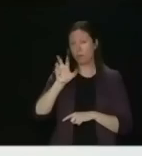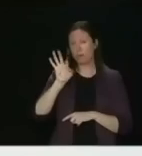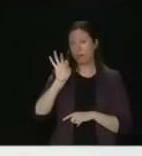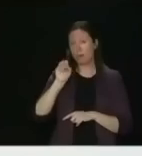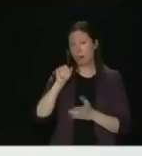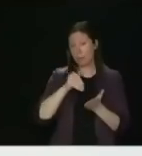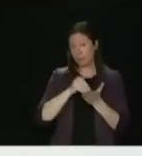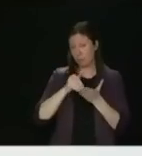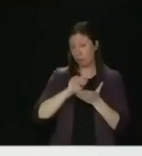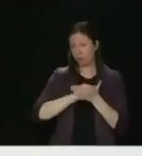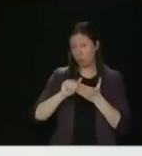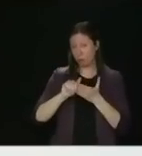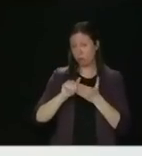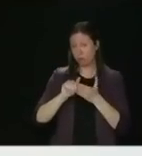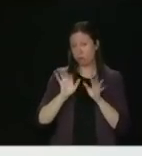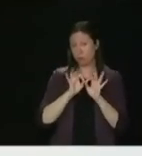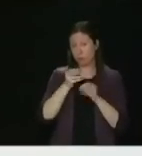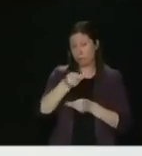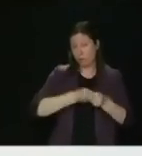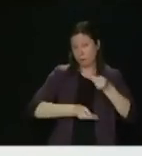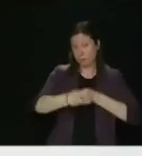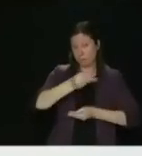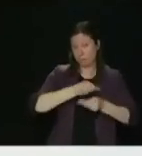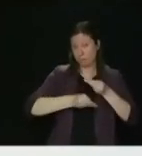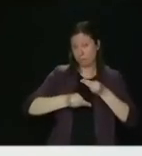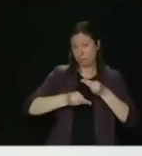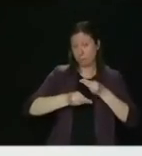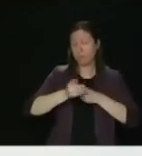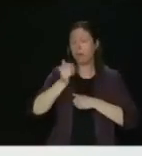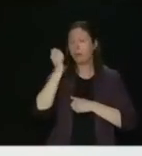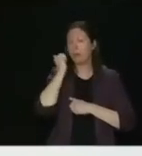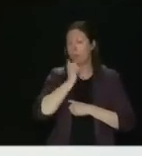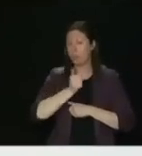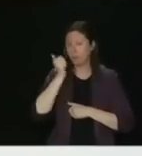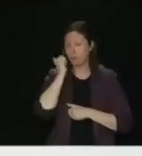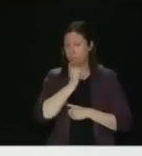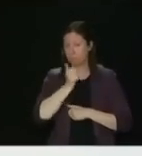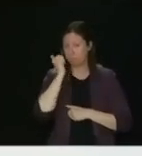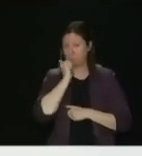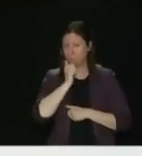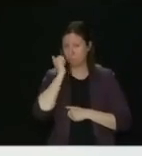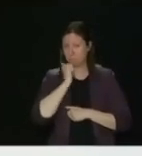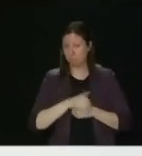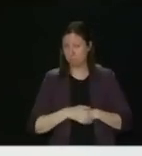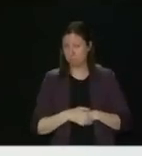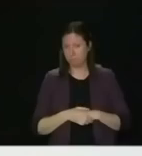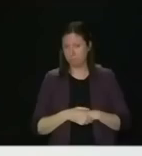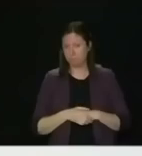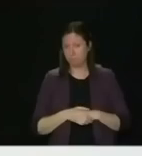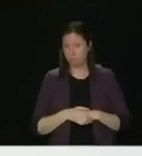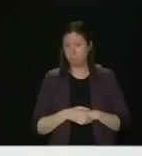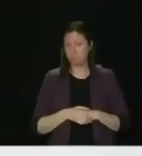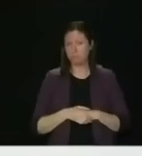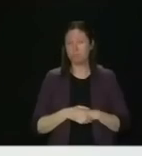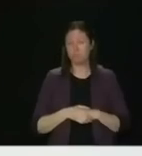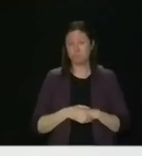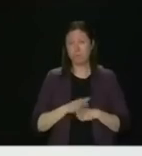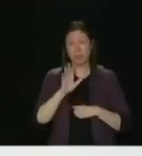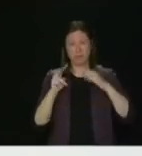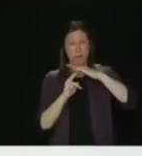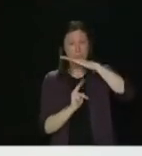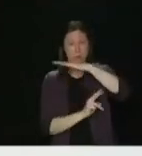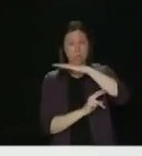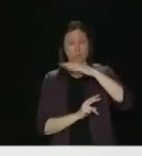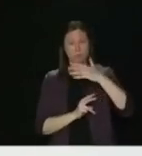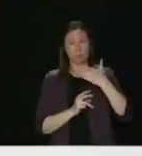$390 million in trade each day. This bridge supports 30%